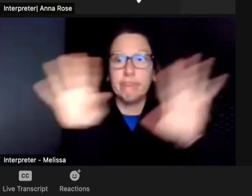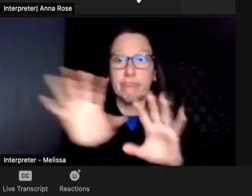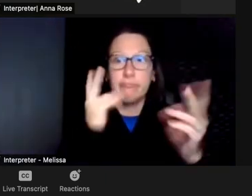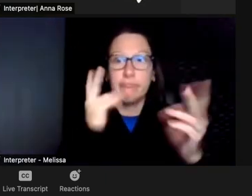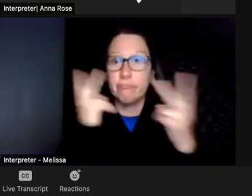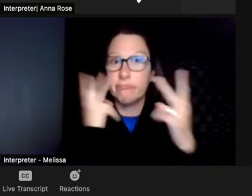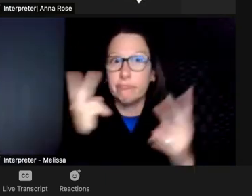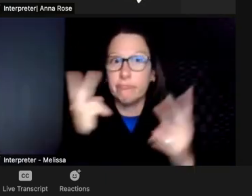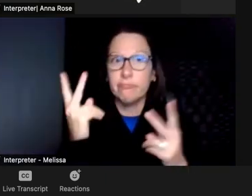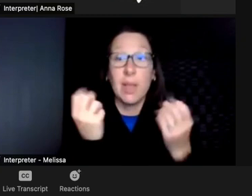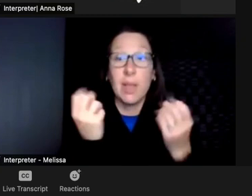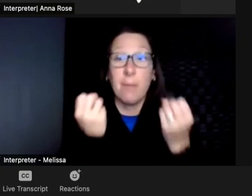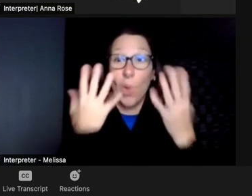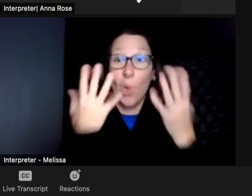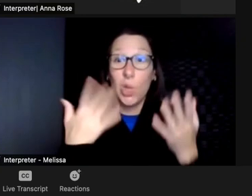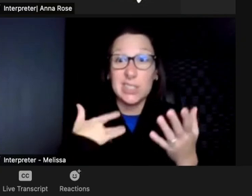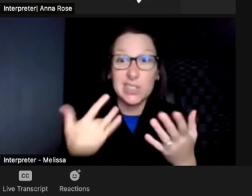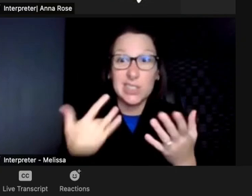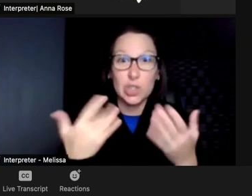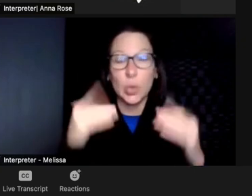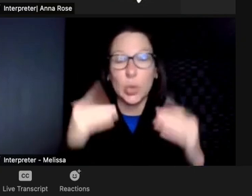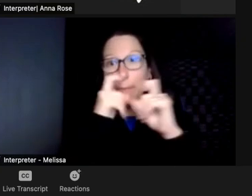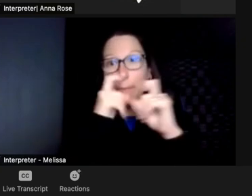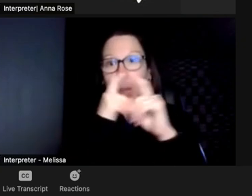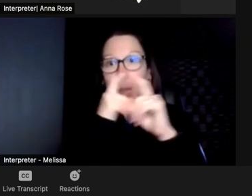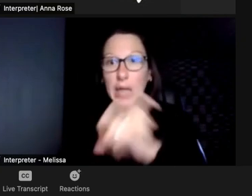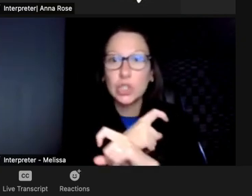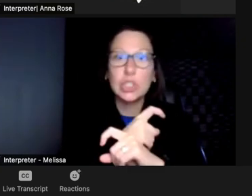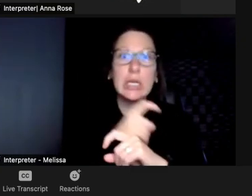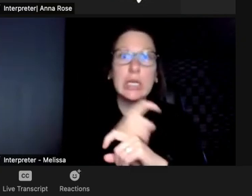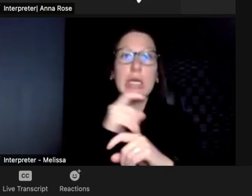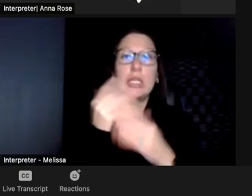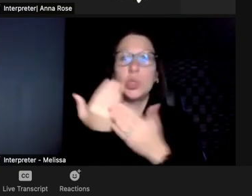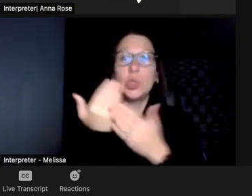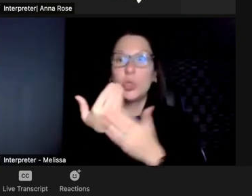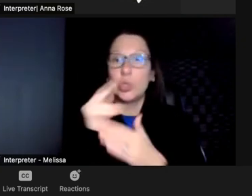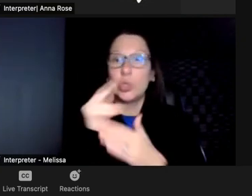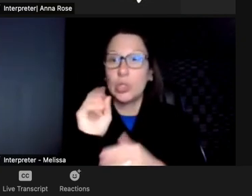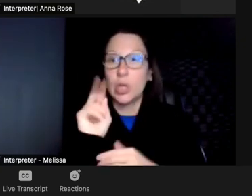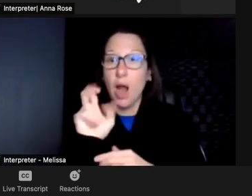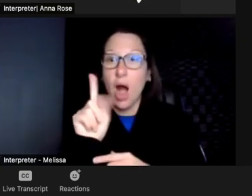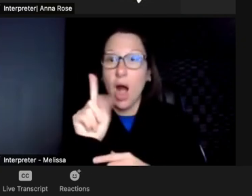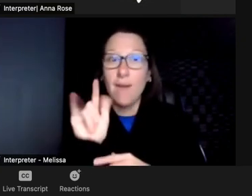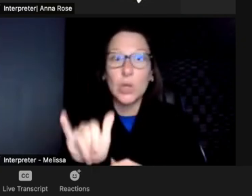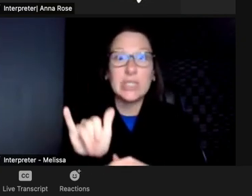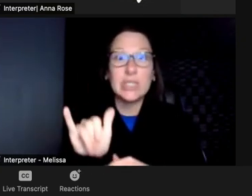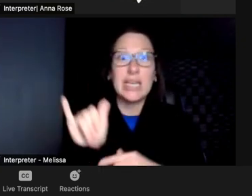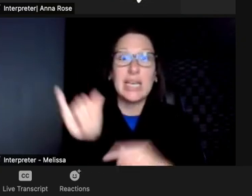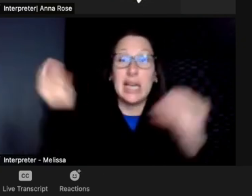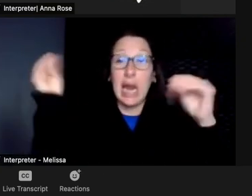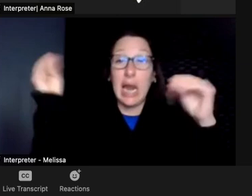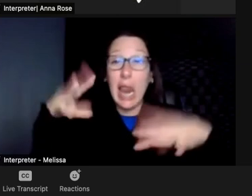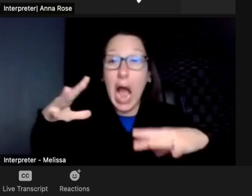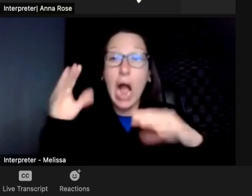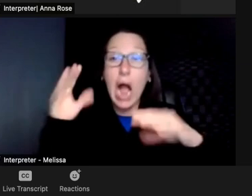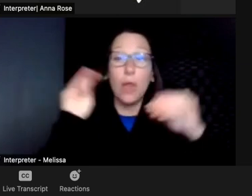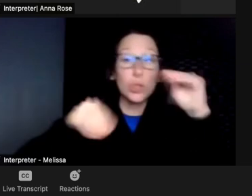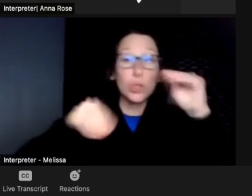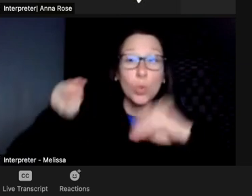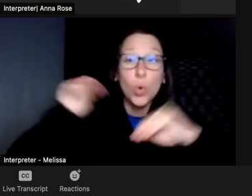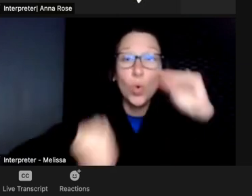multisensory overstimulating. There's complexity, there's novelty, there's light, there's movement, there's lots of other kind of things going